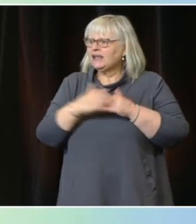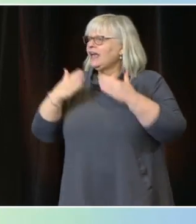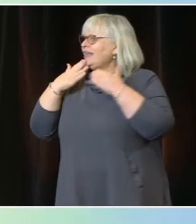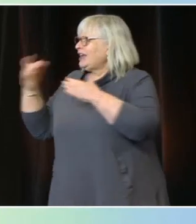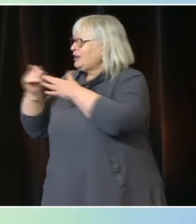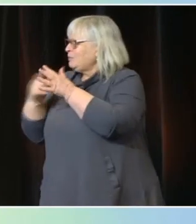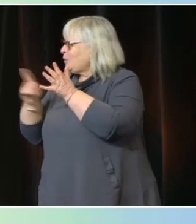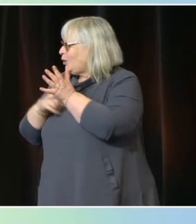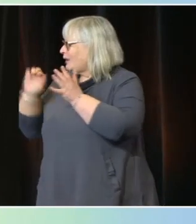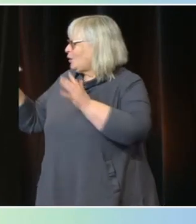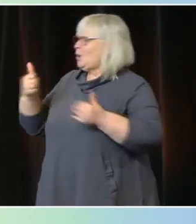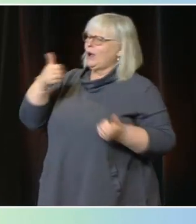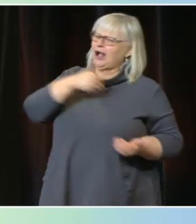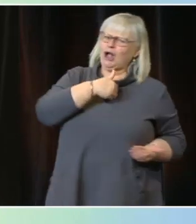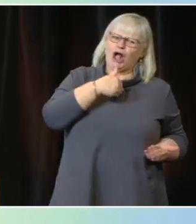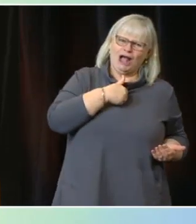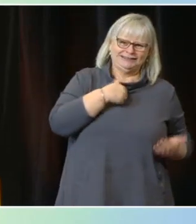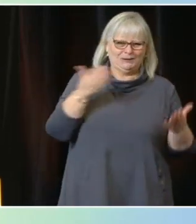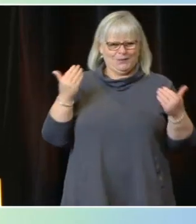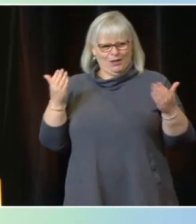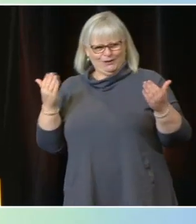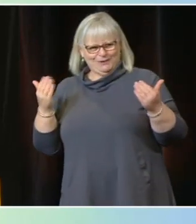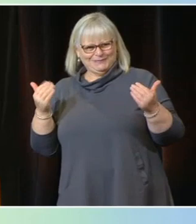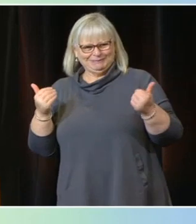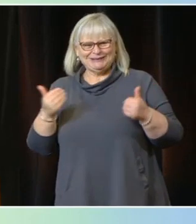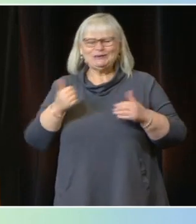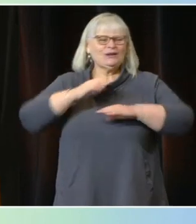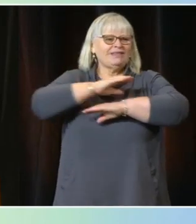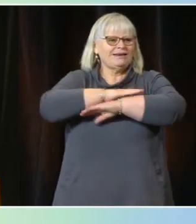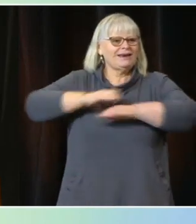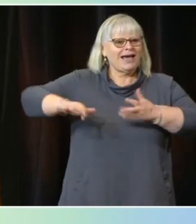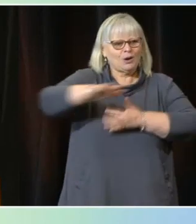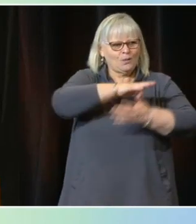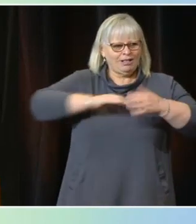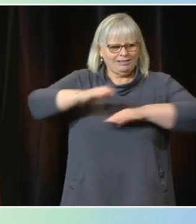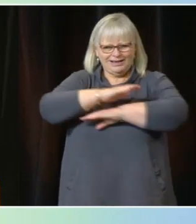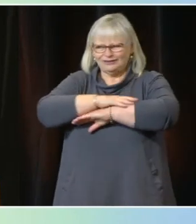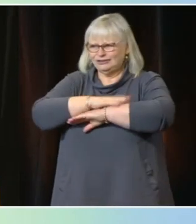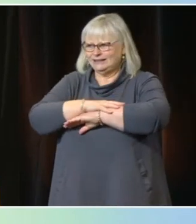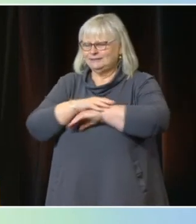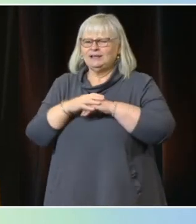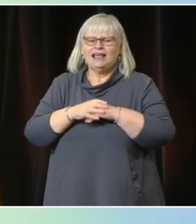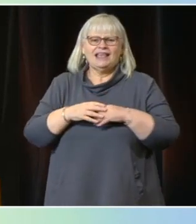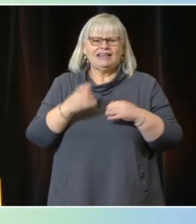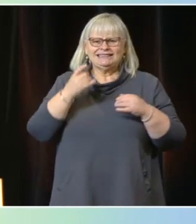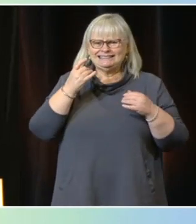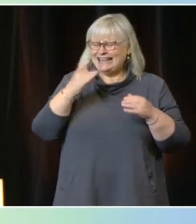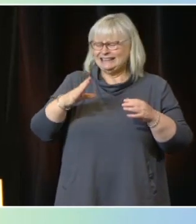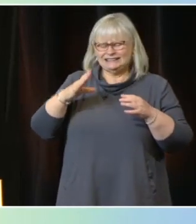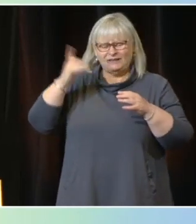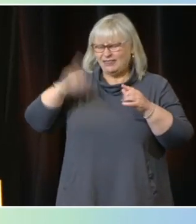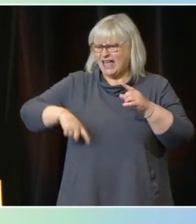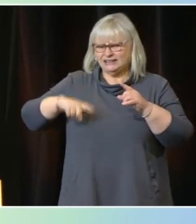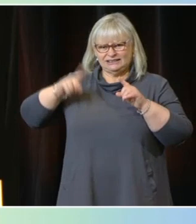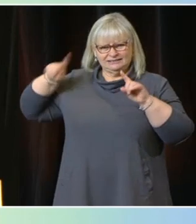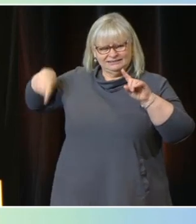characteristically kind and generous welcome to these nunawal and nambry lands for tens of thousands of years a